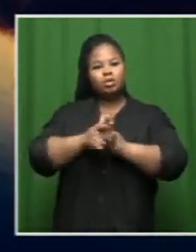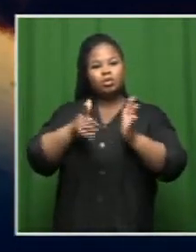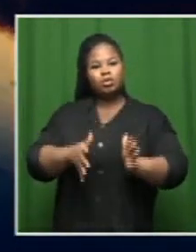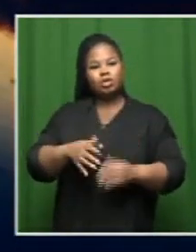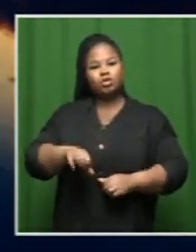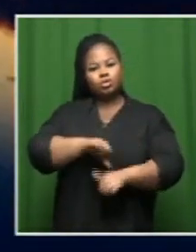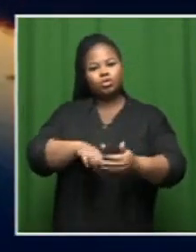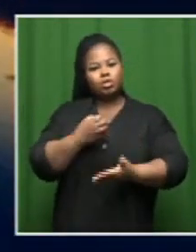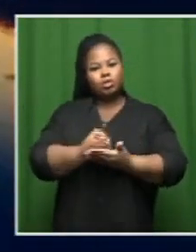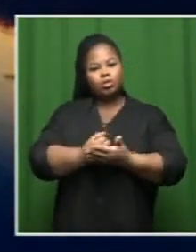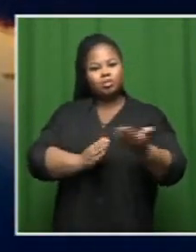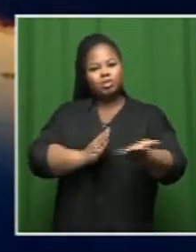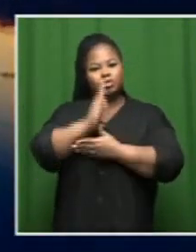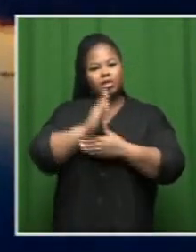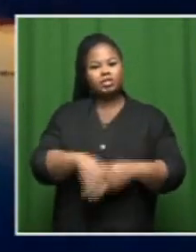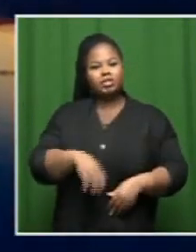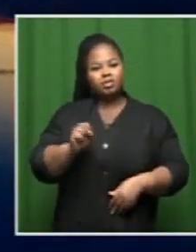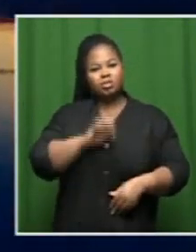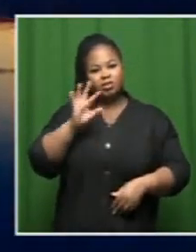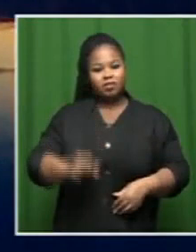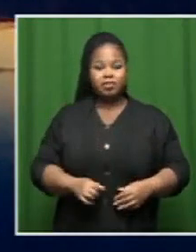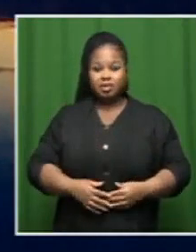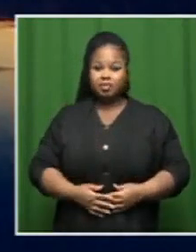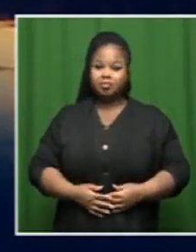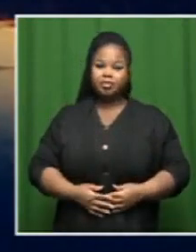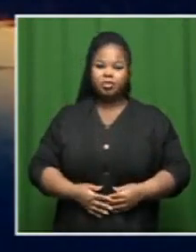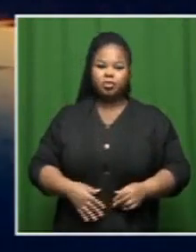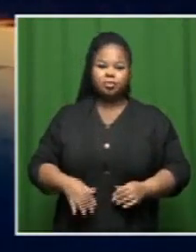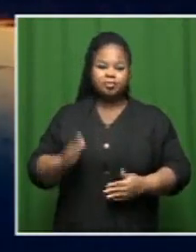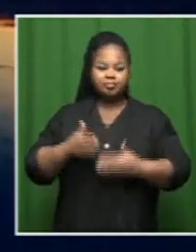Socio-Economic Rights Institute of South Africa, and we'll leave that one there for the time being.